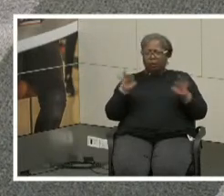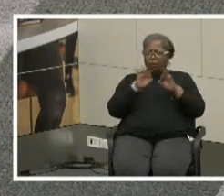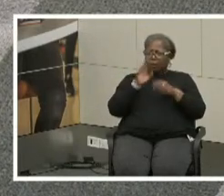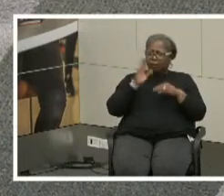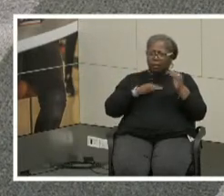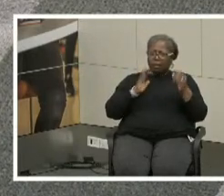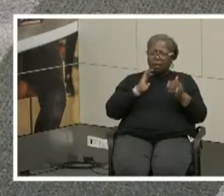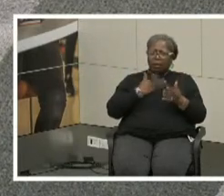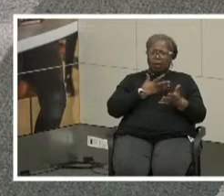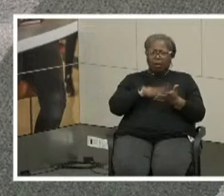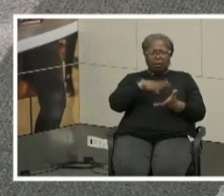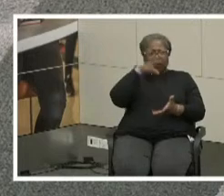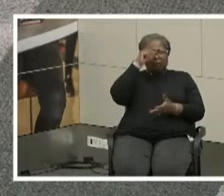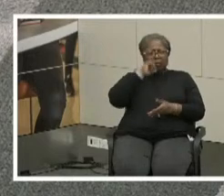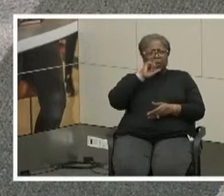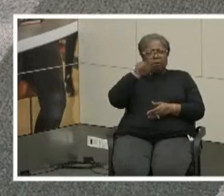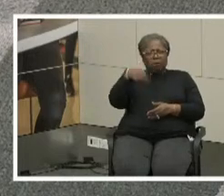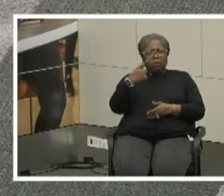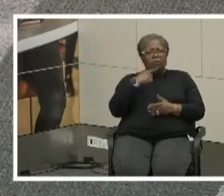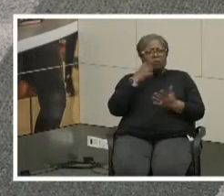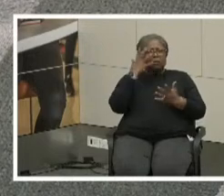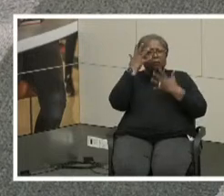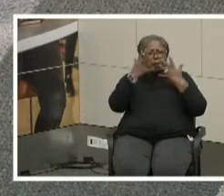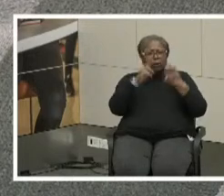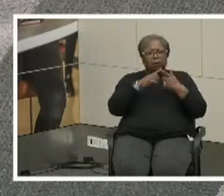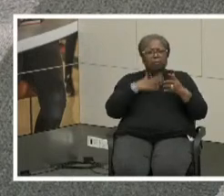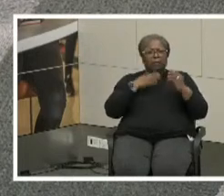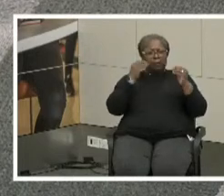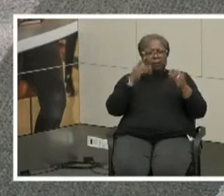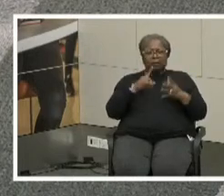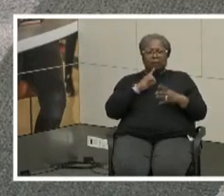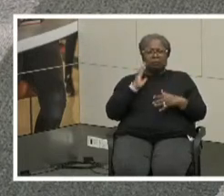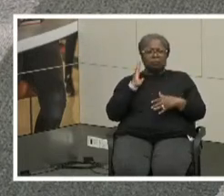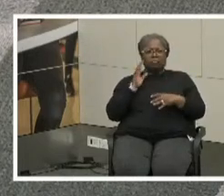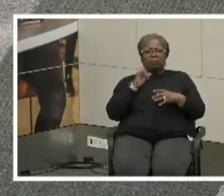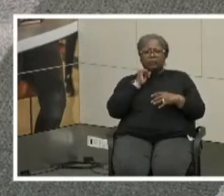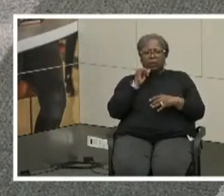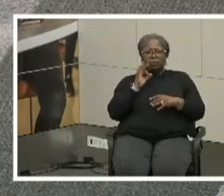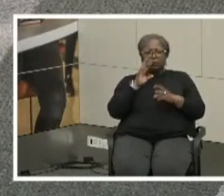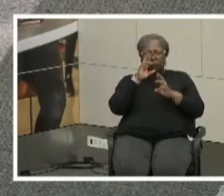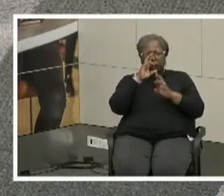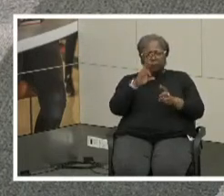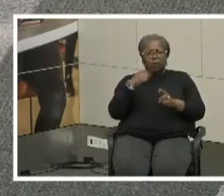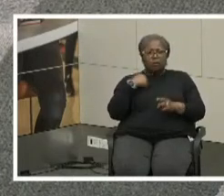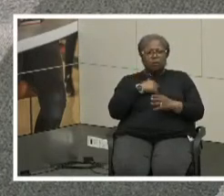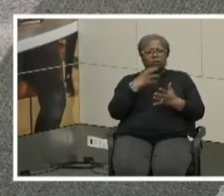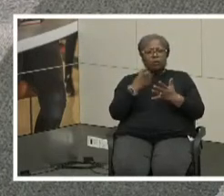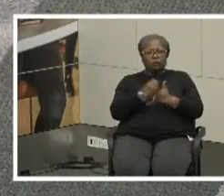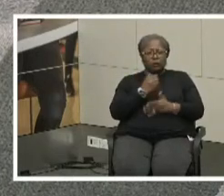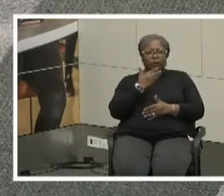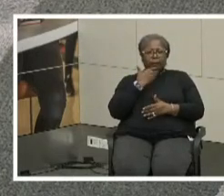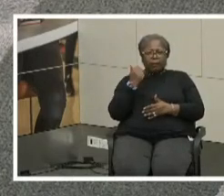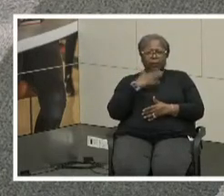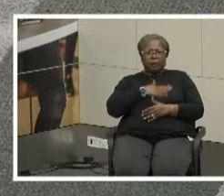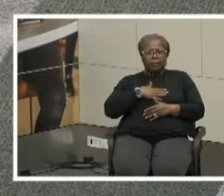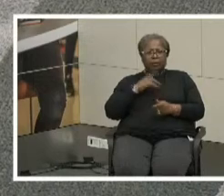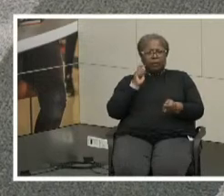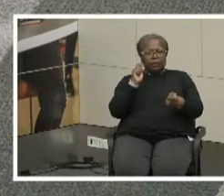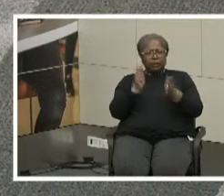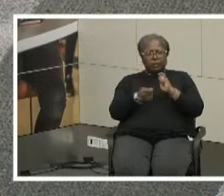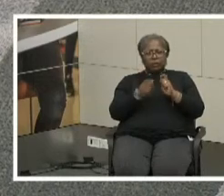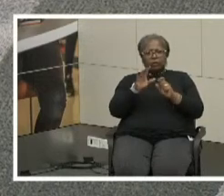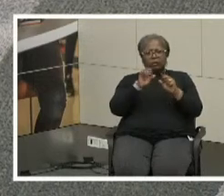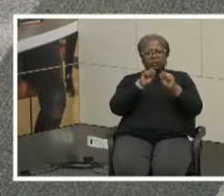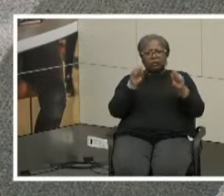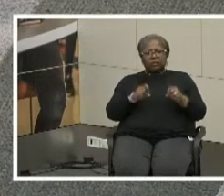our learning Not only was this embarrassing to my teacher it was disrespectful we deserve better please change the